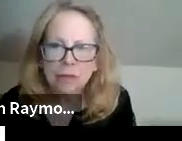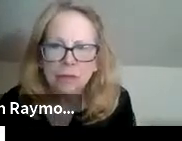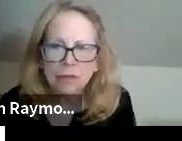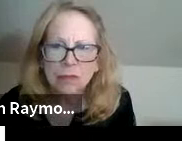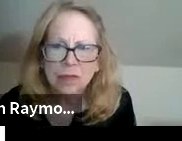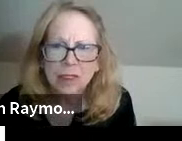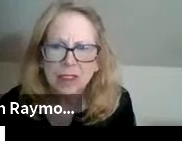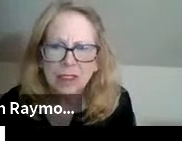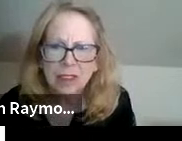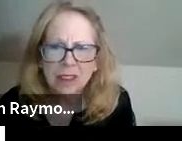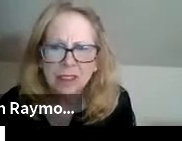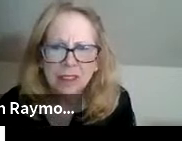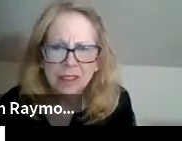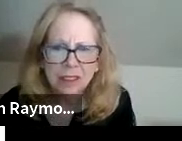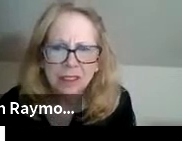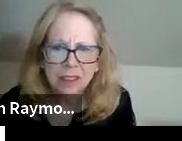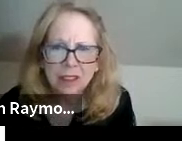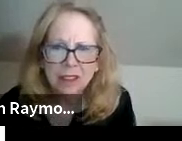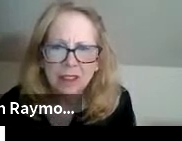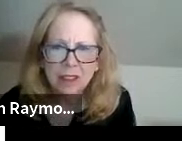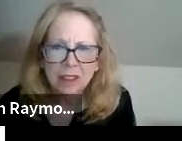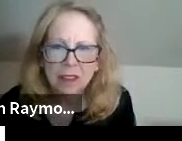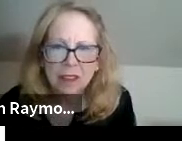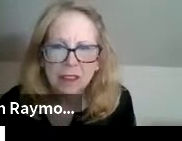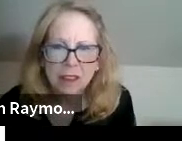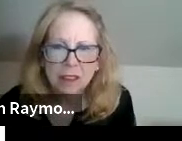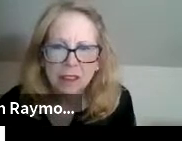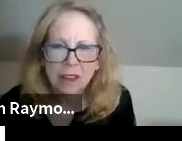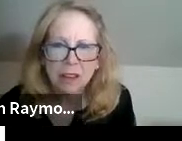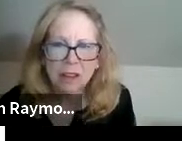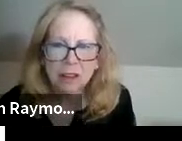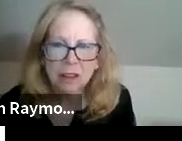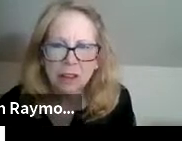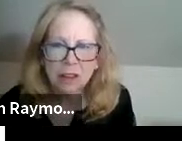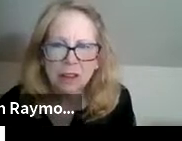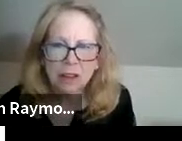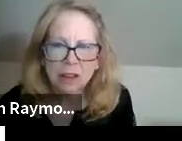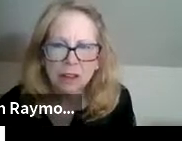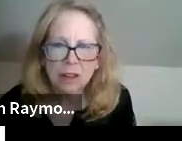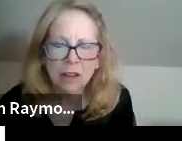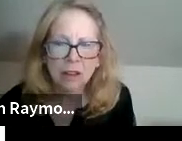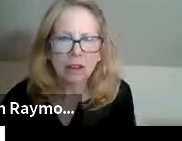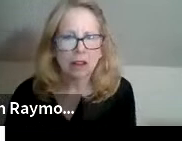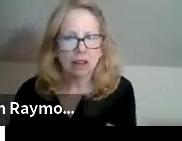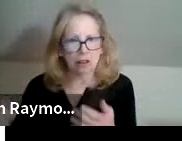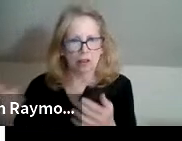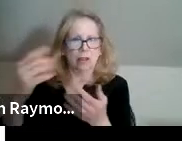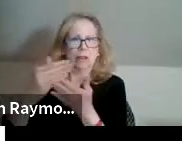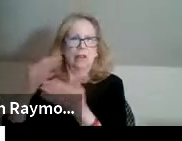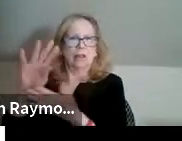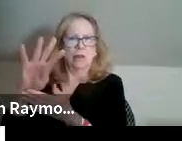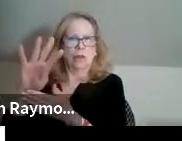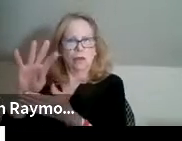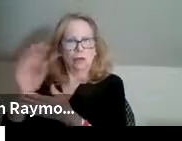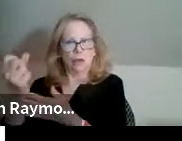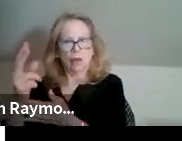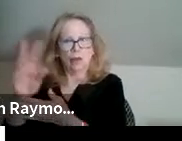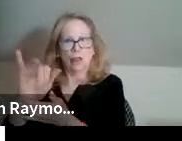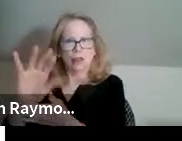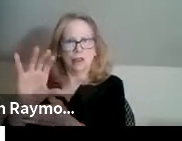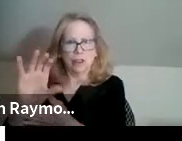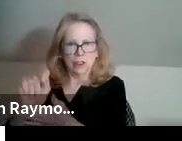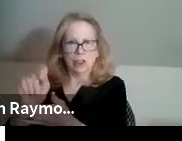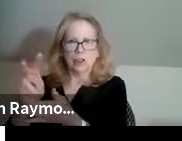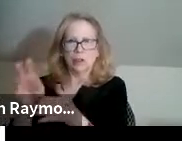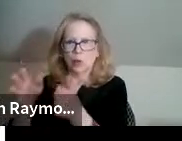Chapter 4. 410 addresses color coding, 411 audible signals, 412 ICT with two-way voice